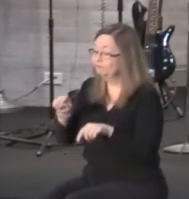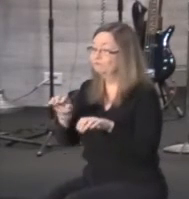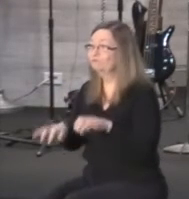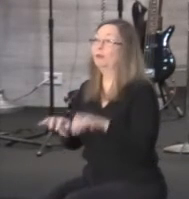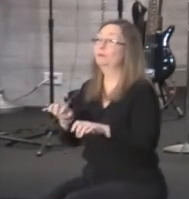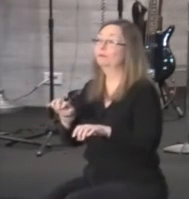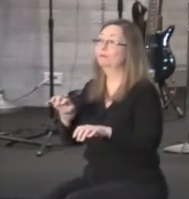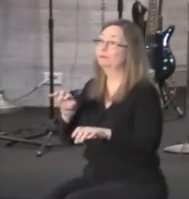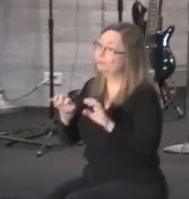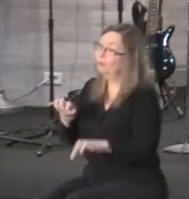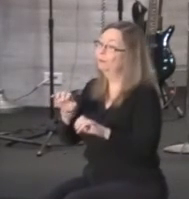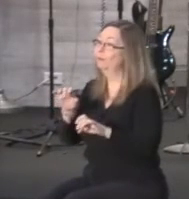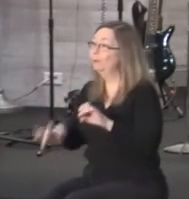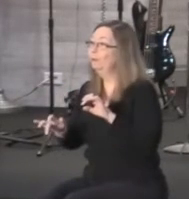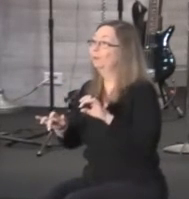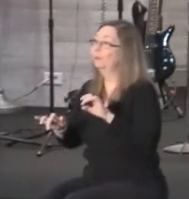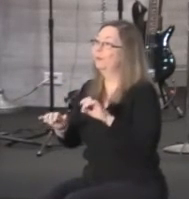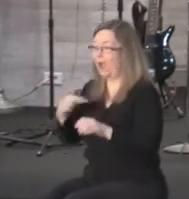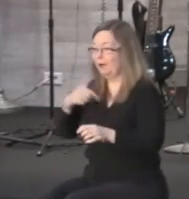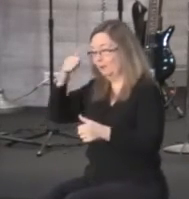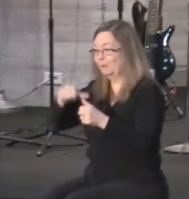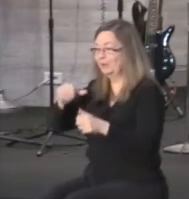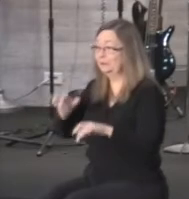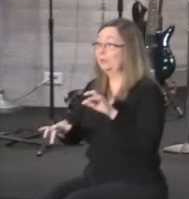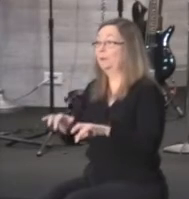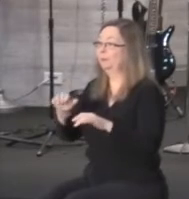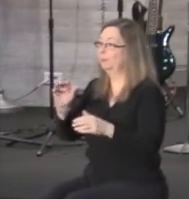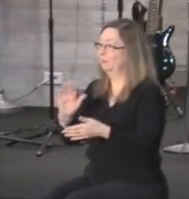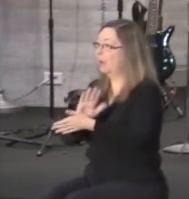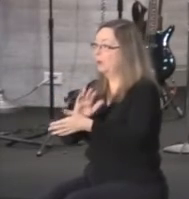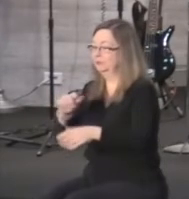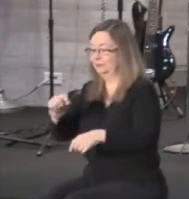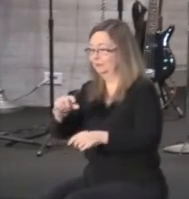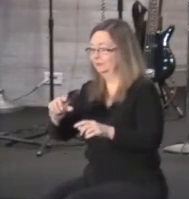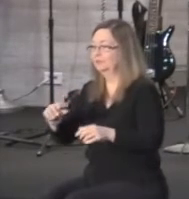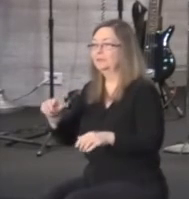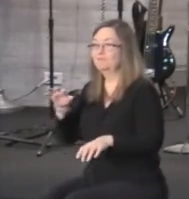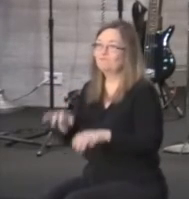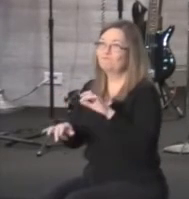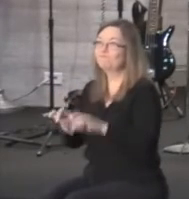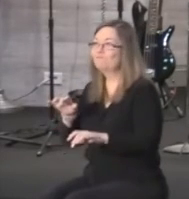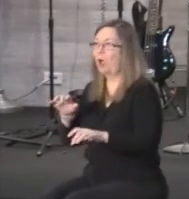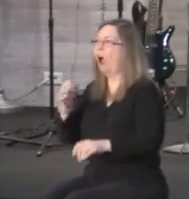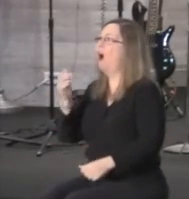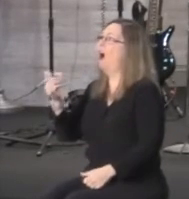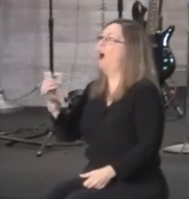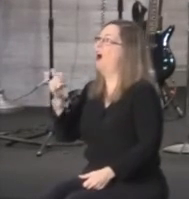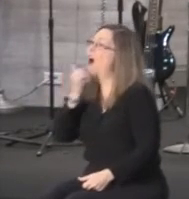poom, poom, poom. And I remember typing papers up, and you'd be typing along.